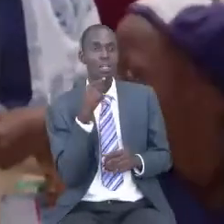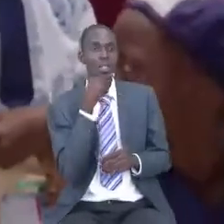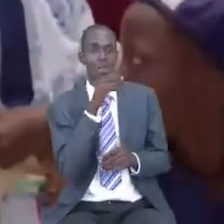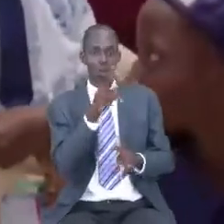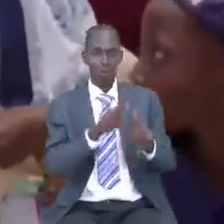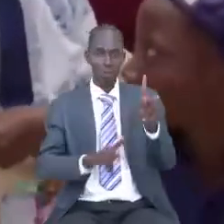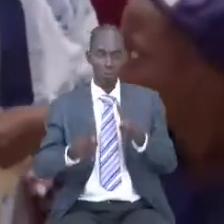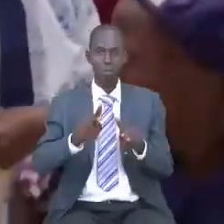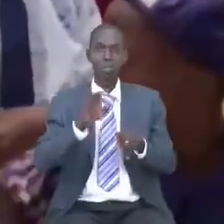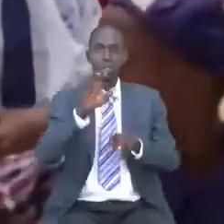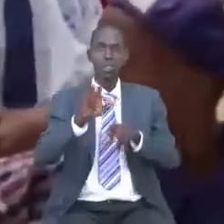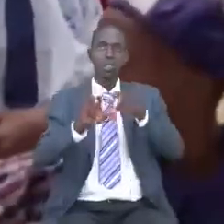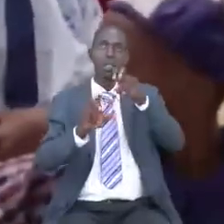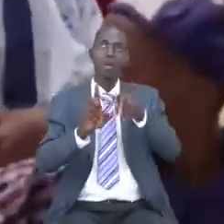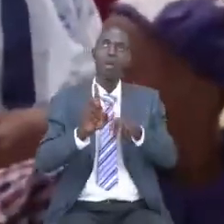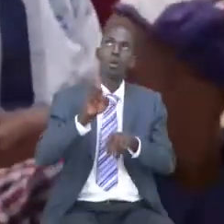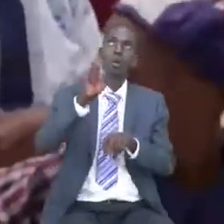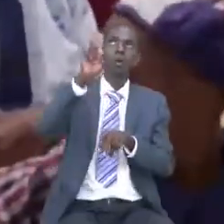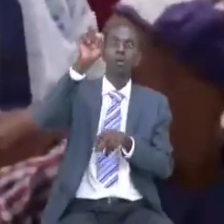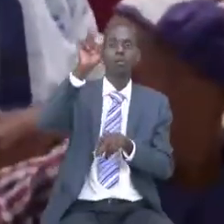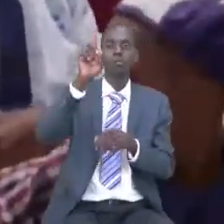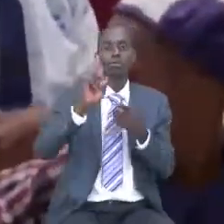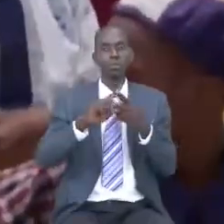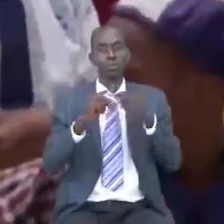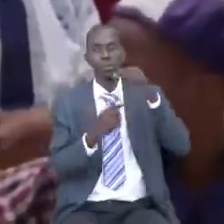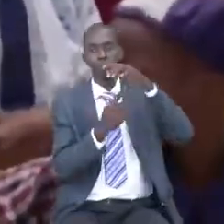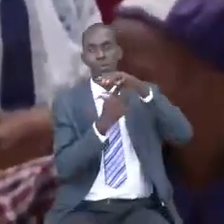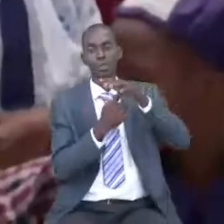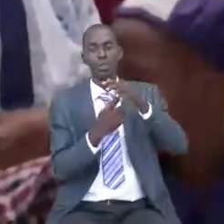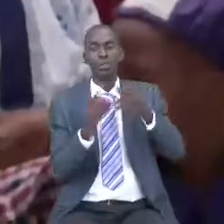ladder. The ladder to leadership.